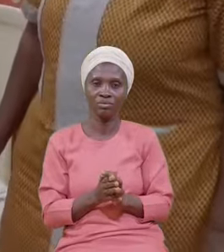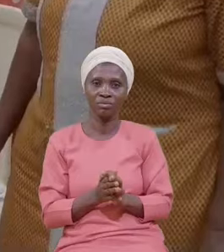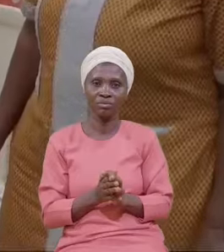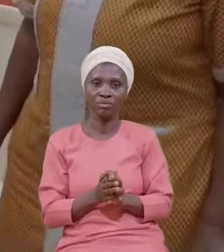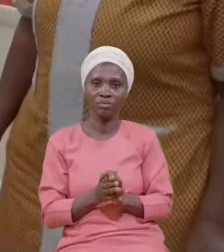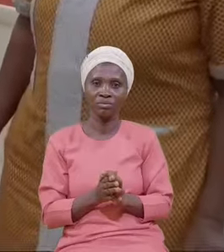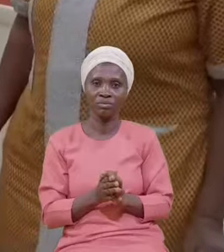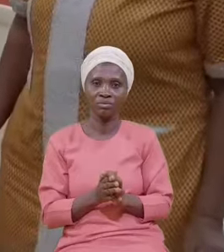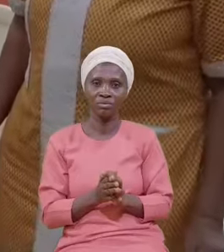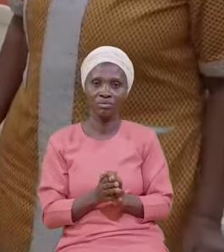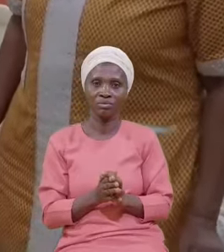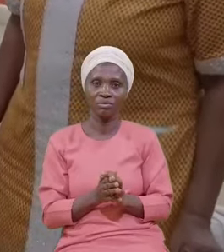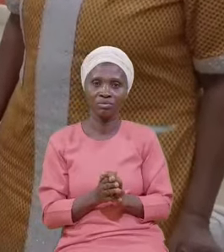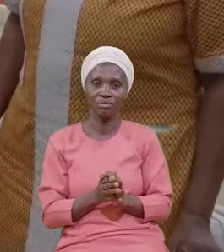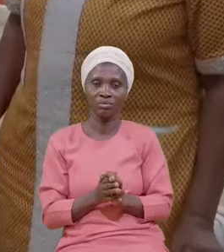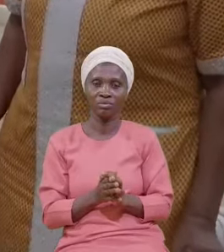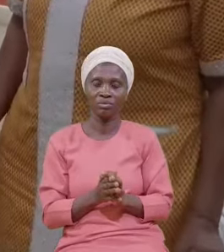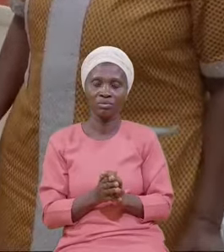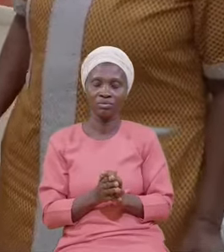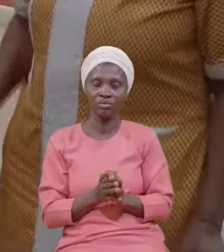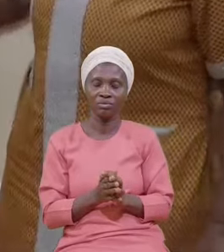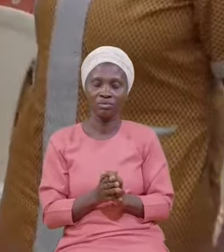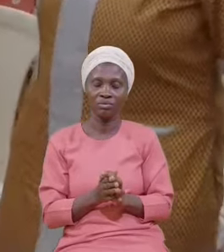great people of God